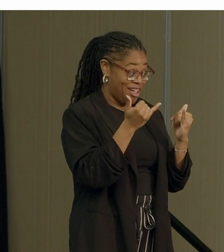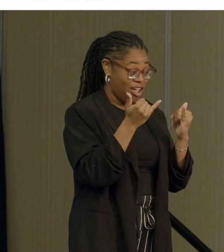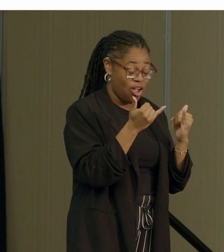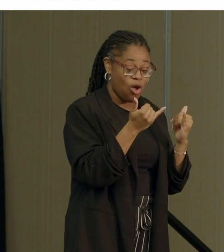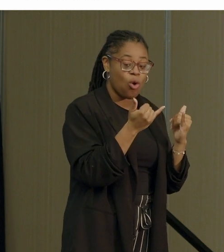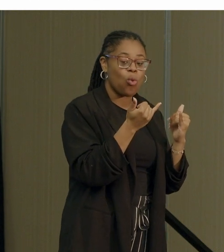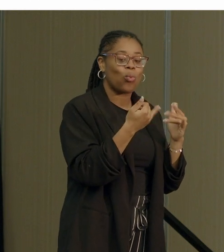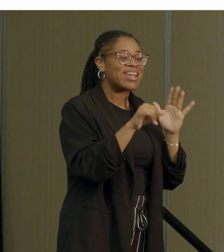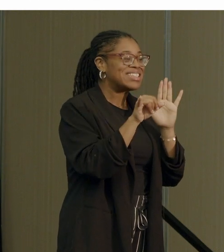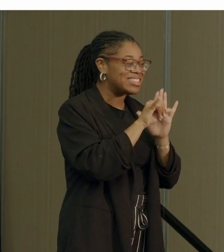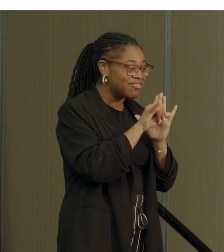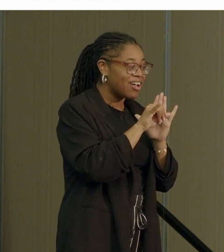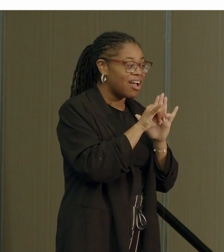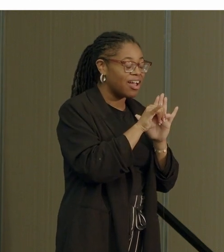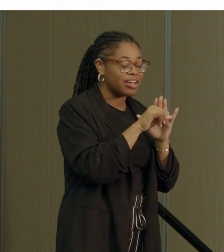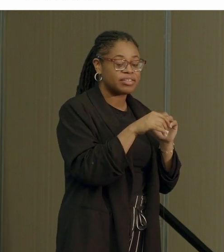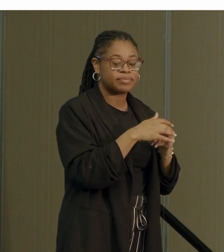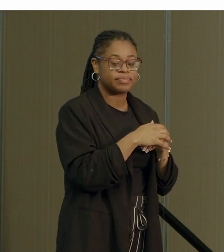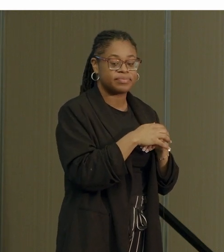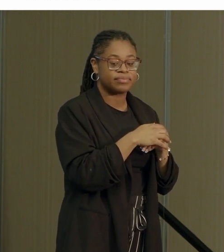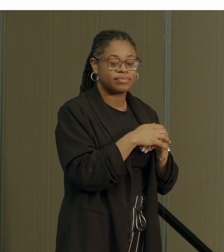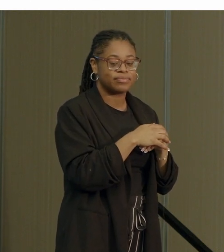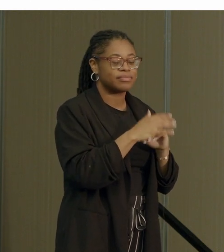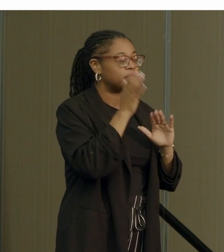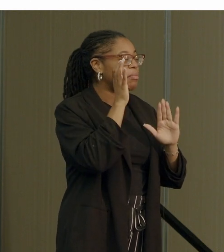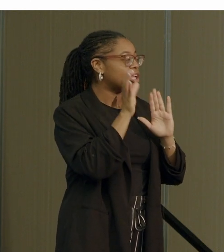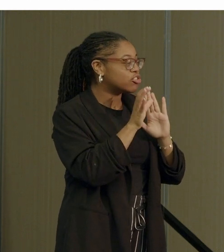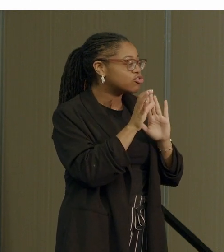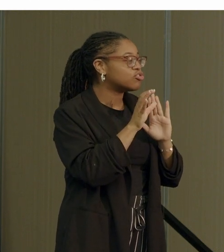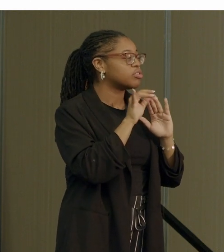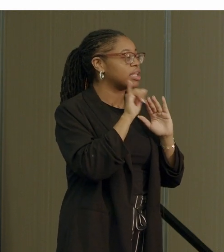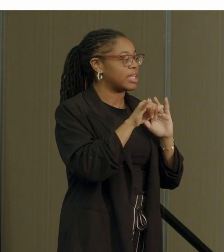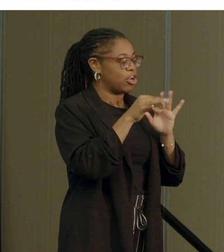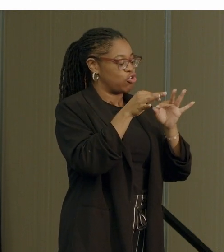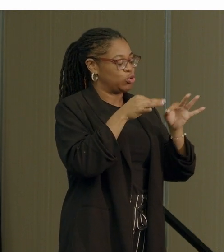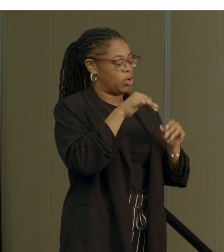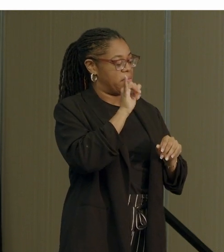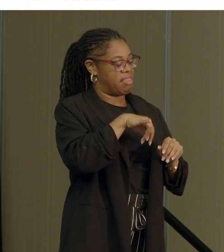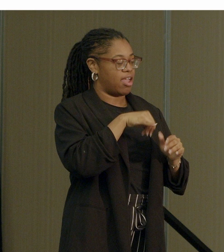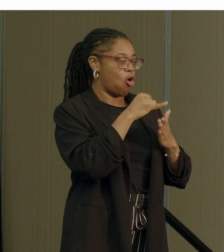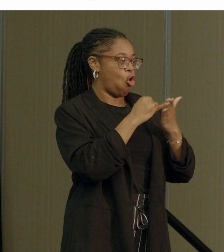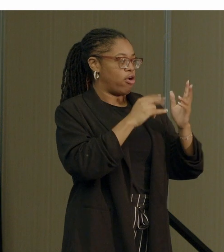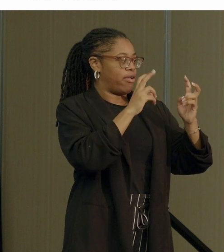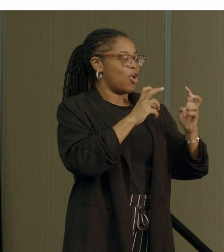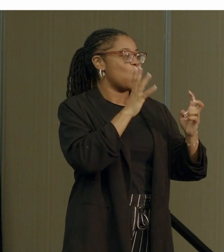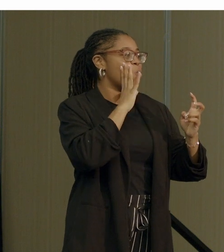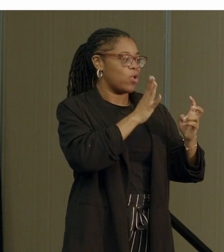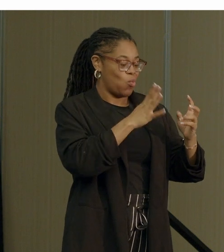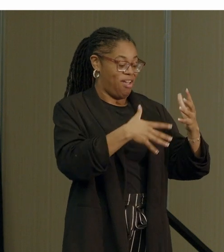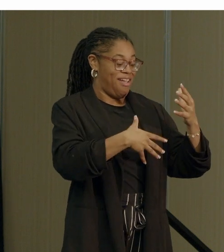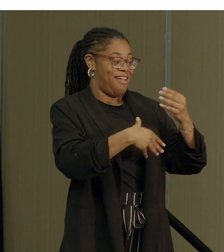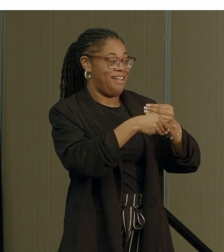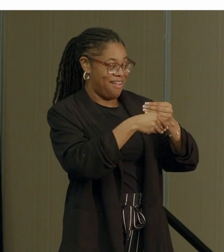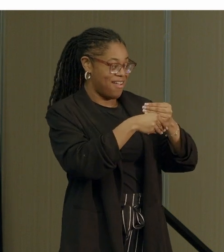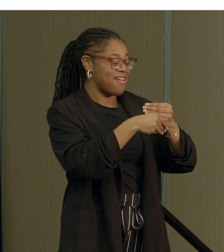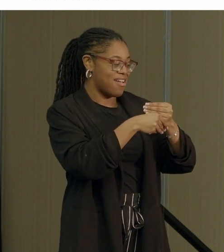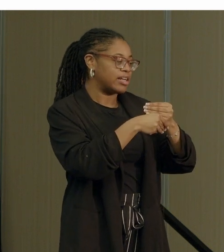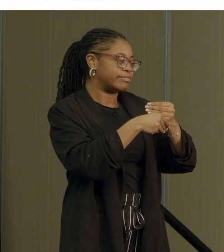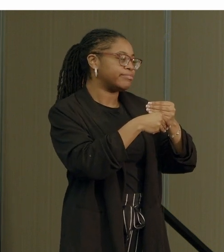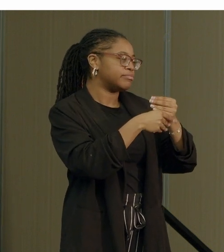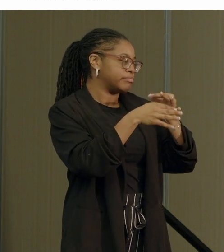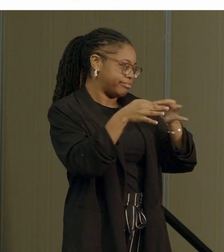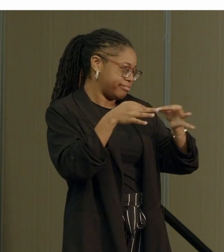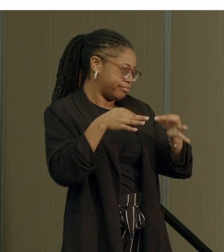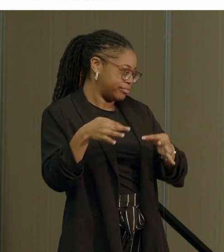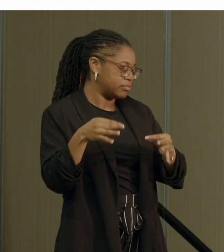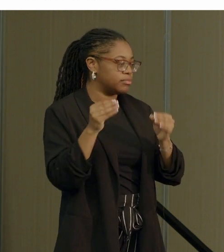we identify pictures that are images that are described that way, we will go ahead and still add additional